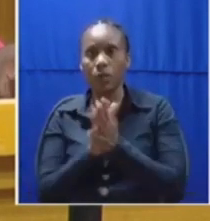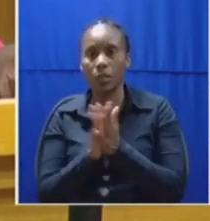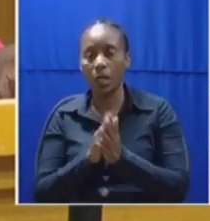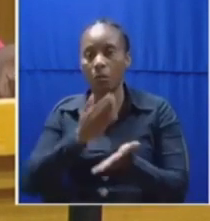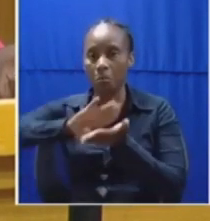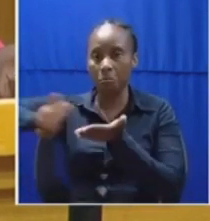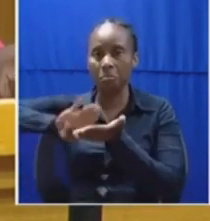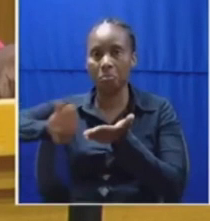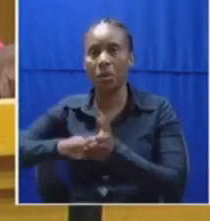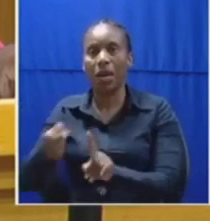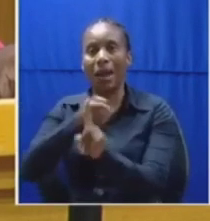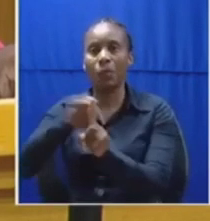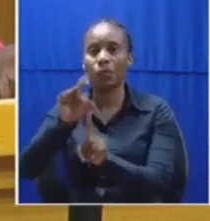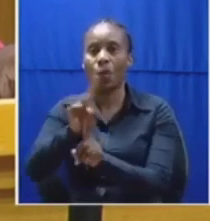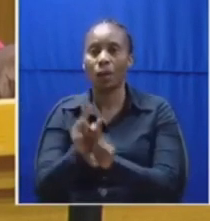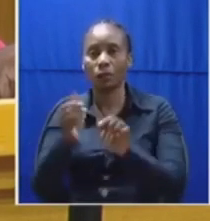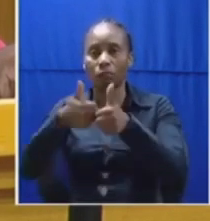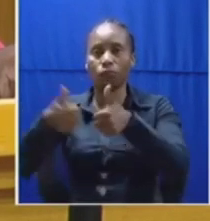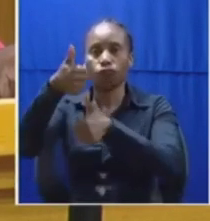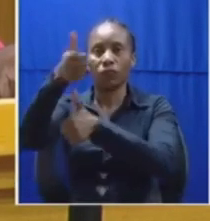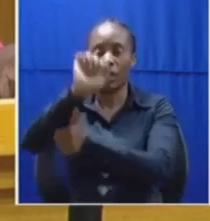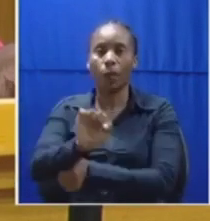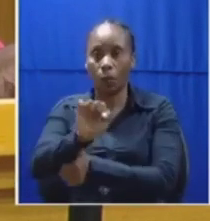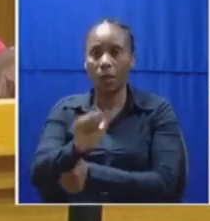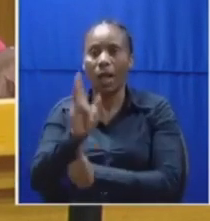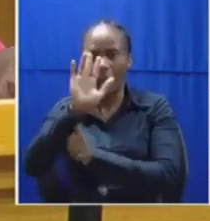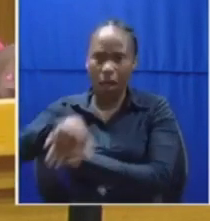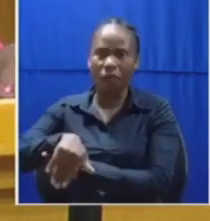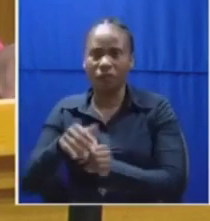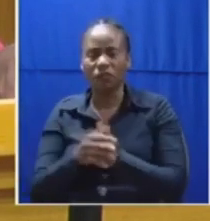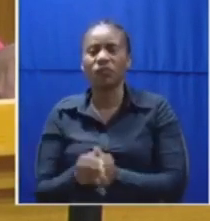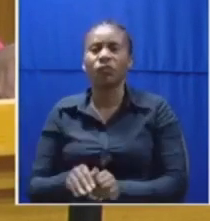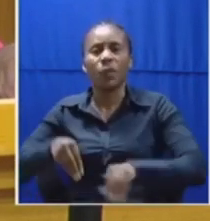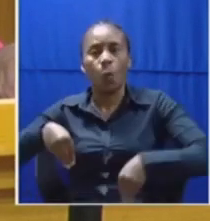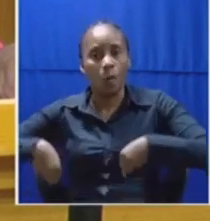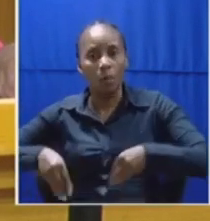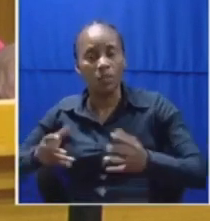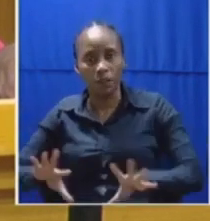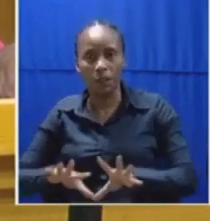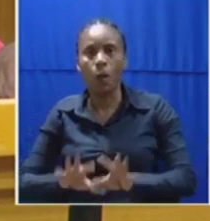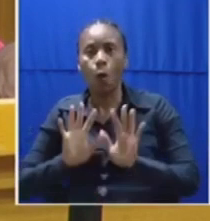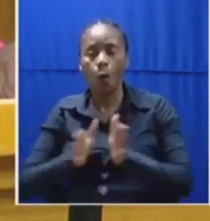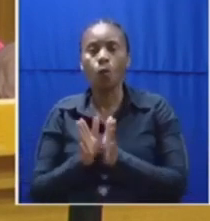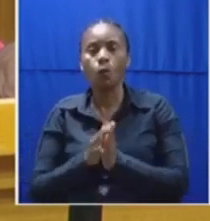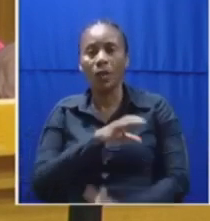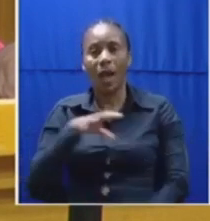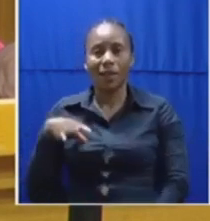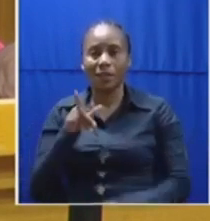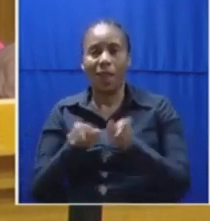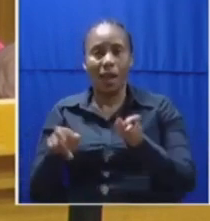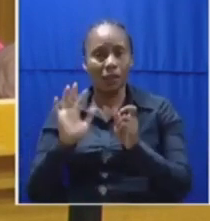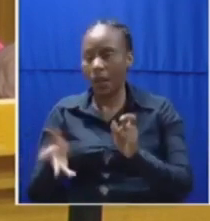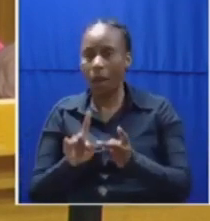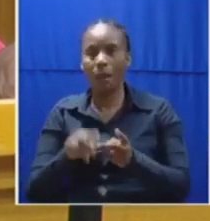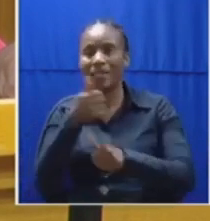against lapses in governance that leads to corruption, to regulate appointments not just of councillors but of senior management